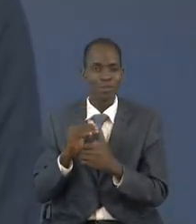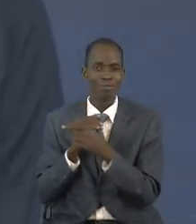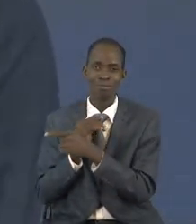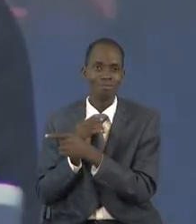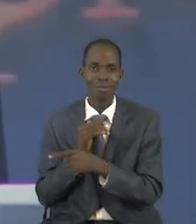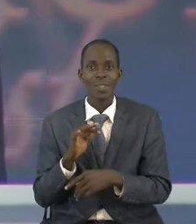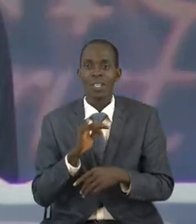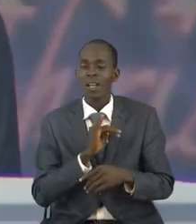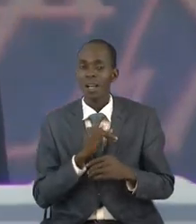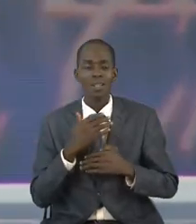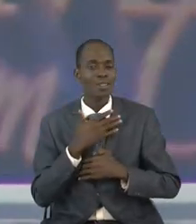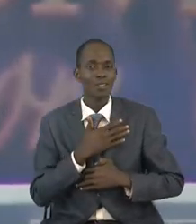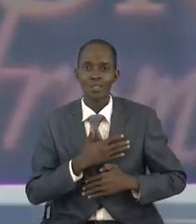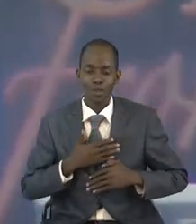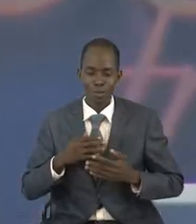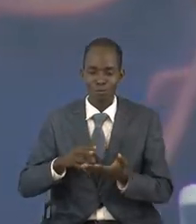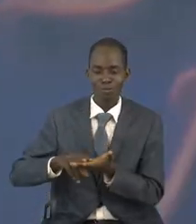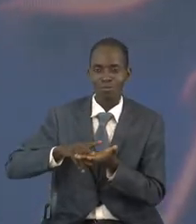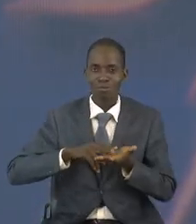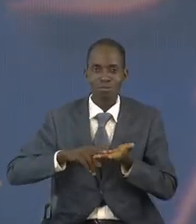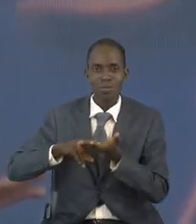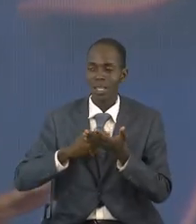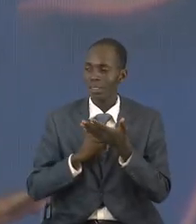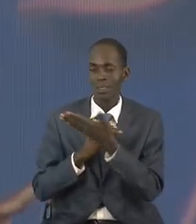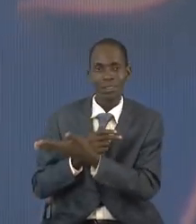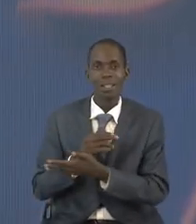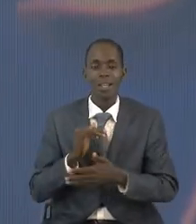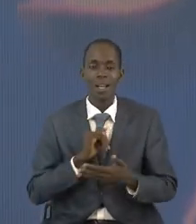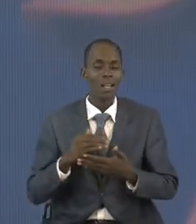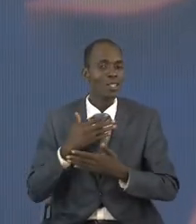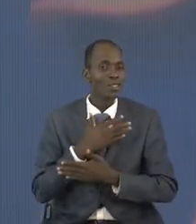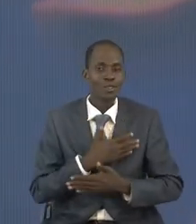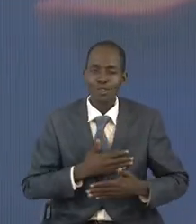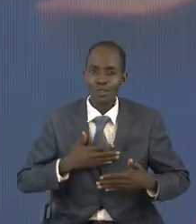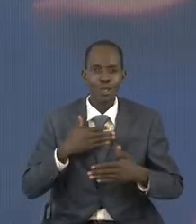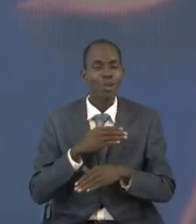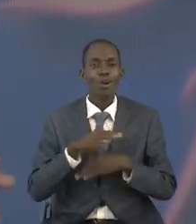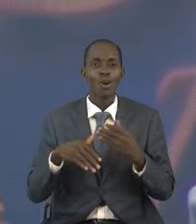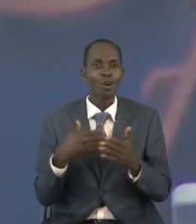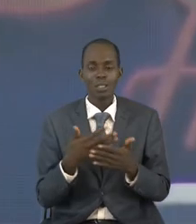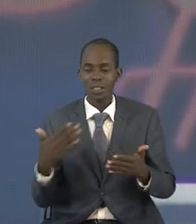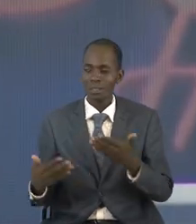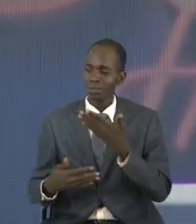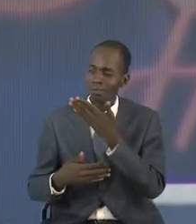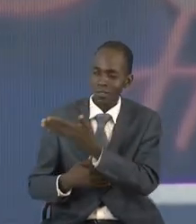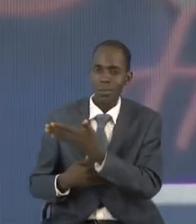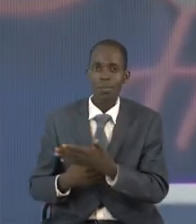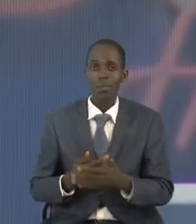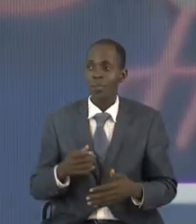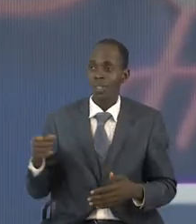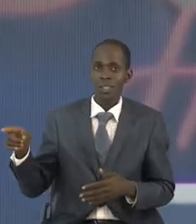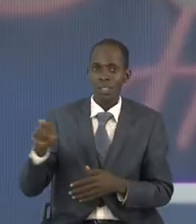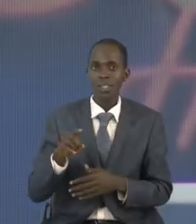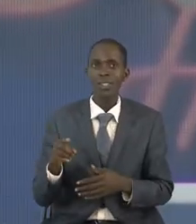enjoy the dancing. I enjoy all the things that take place in that place. They come to us and they